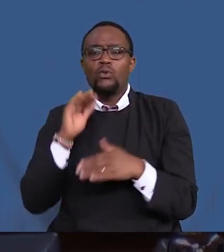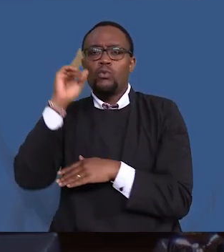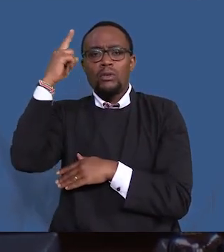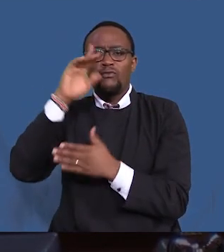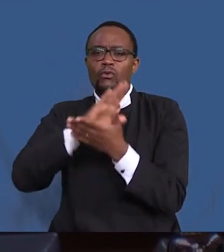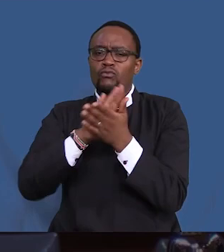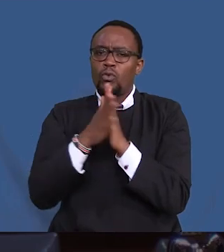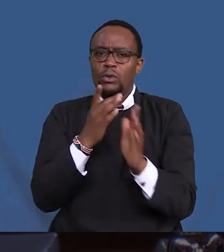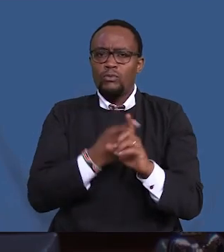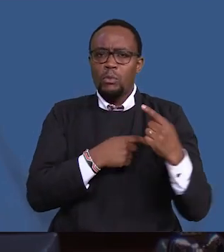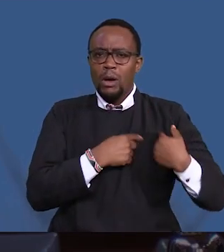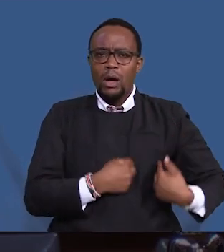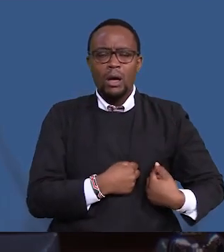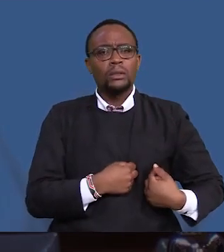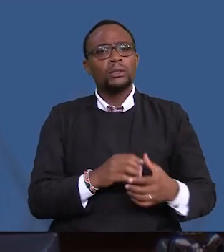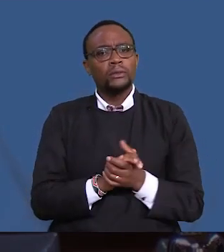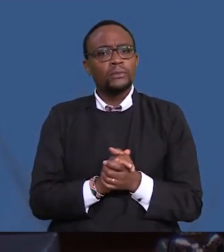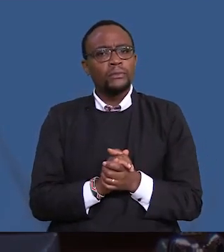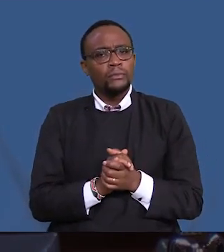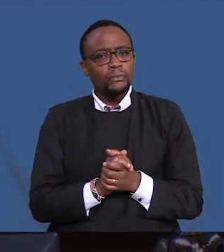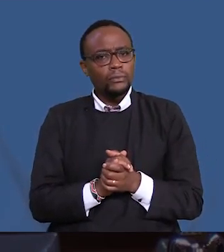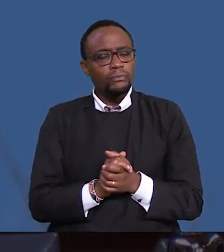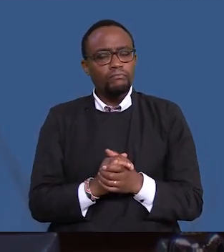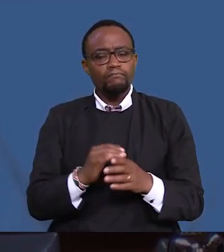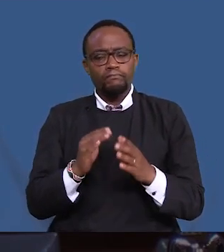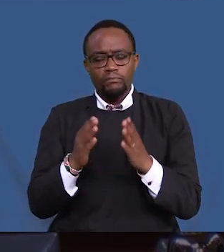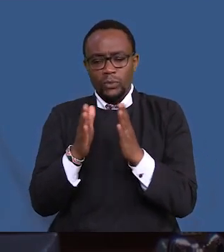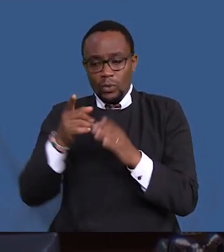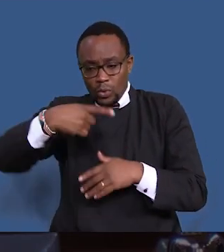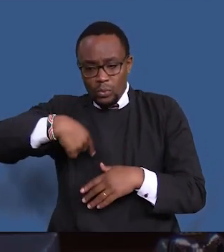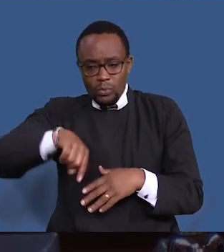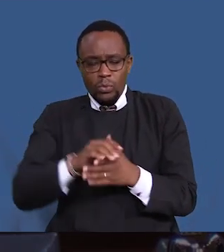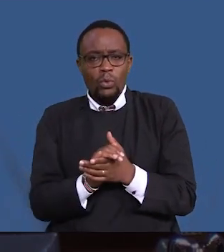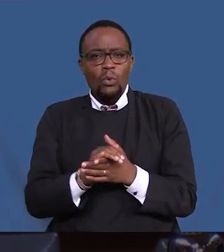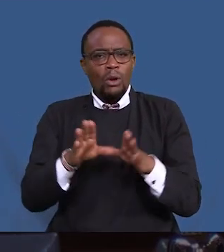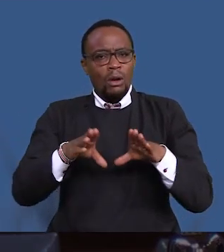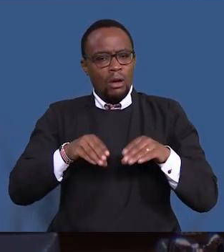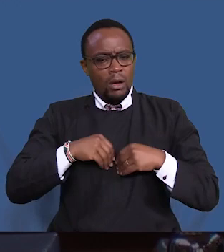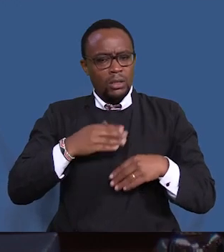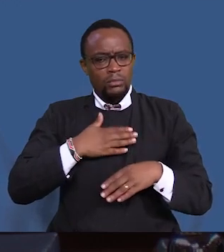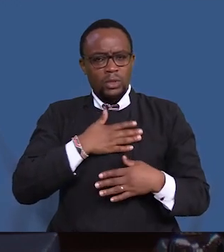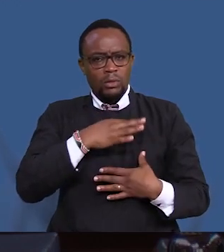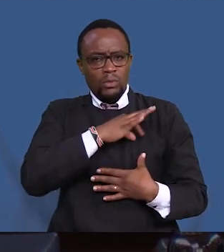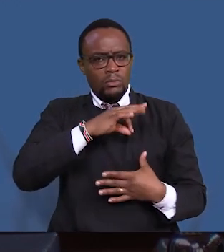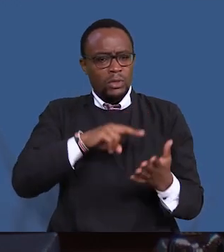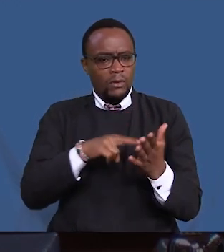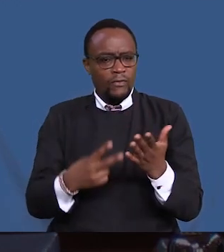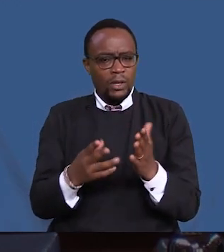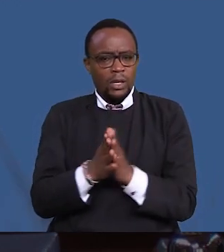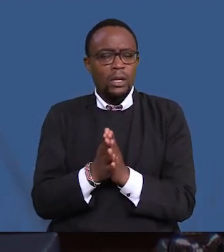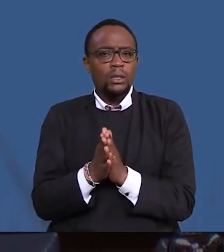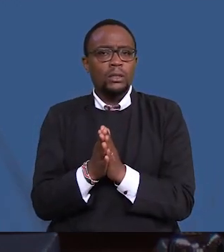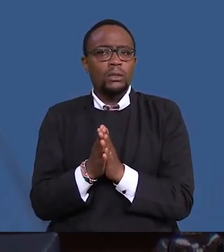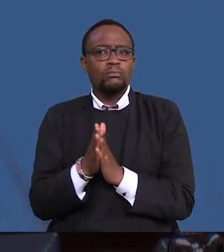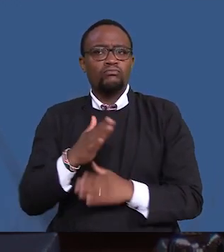desires of our own hearts. We have offended against thy holy laws. We have left undone those things which ought not have done. And we have done